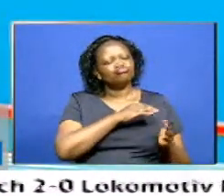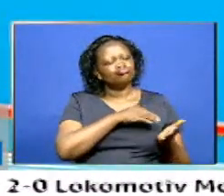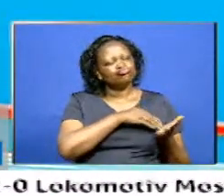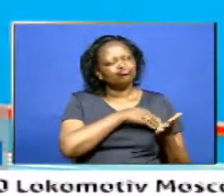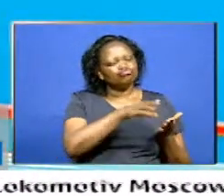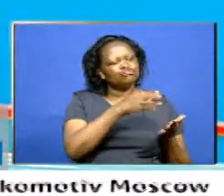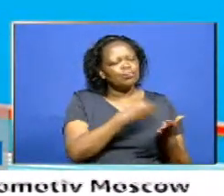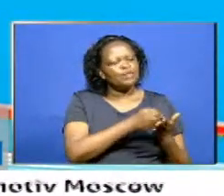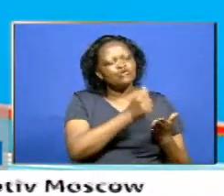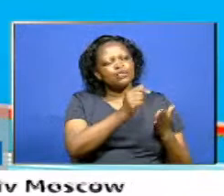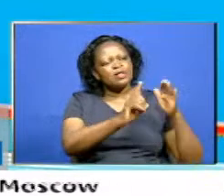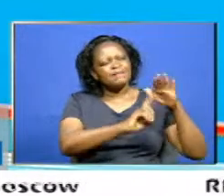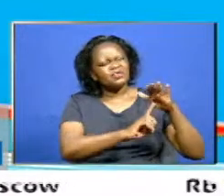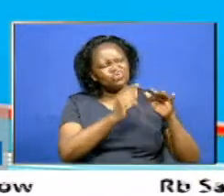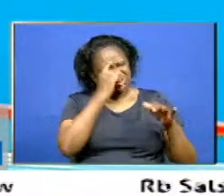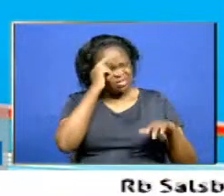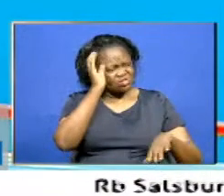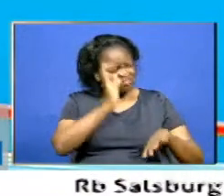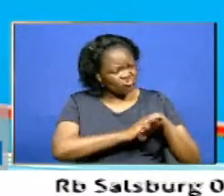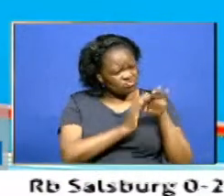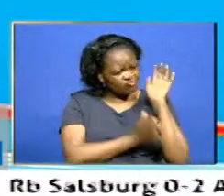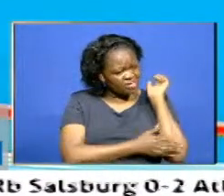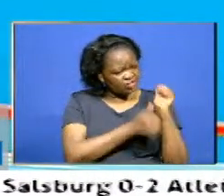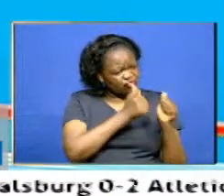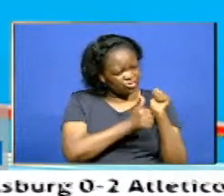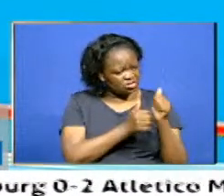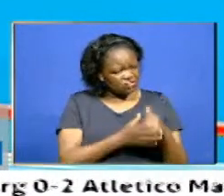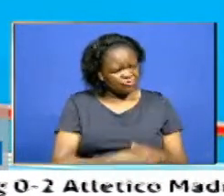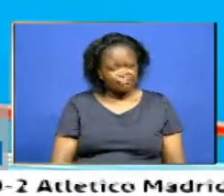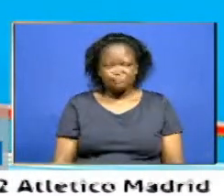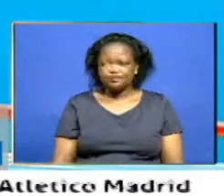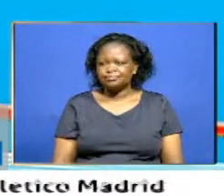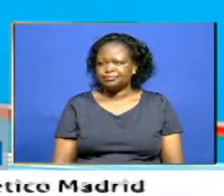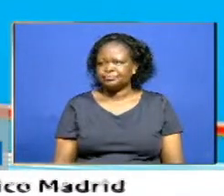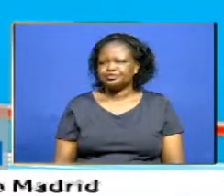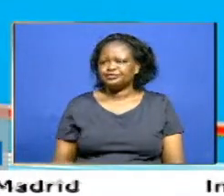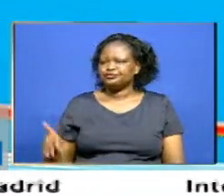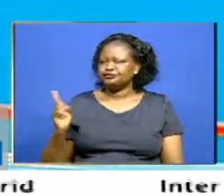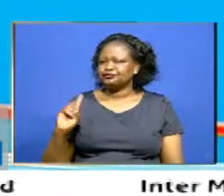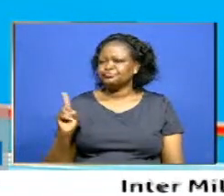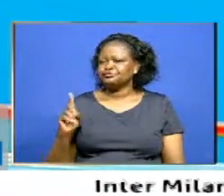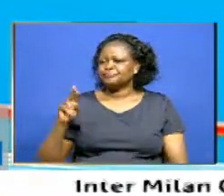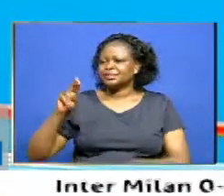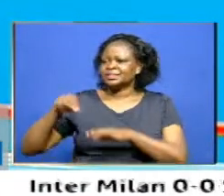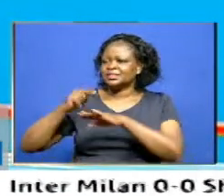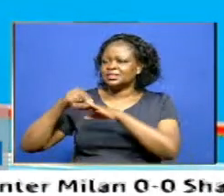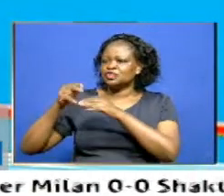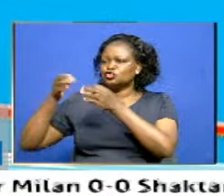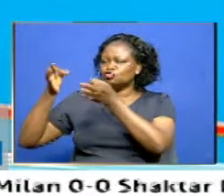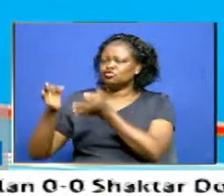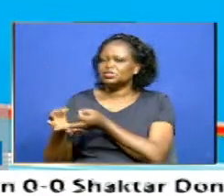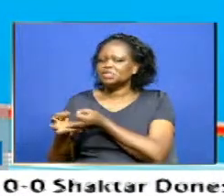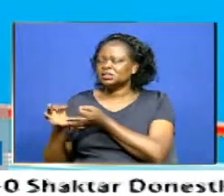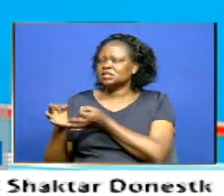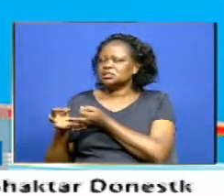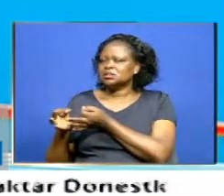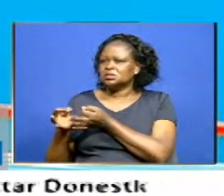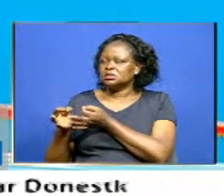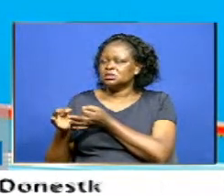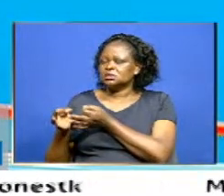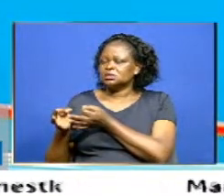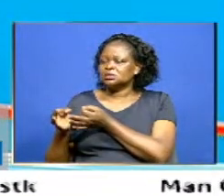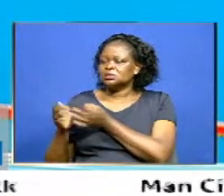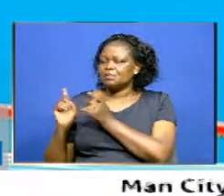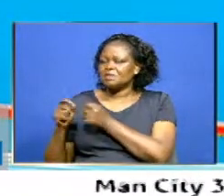kind of an argument holds water? No, it doesn't hold water. So the National Treasury is an exchequer. It's supposed to make